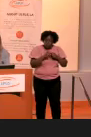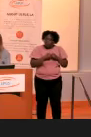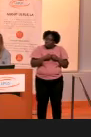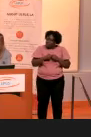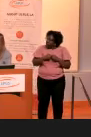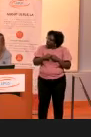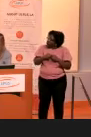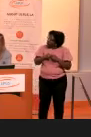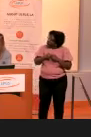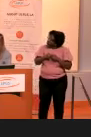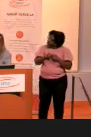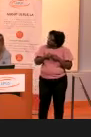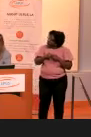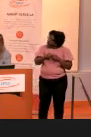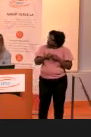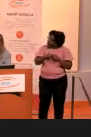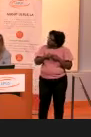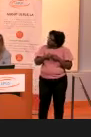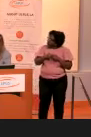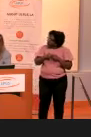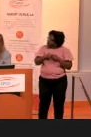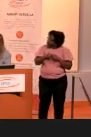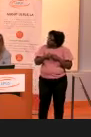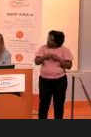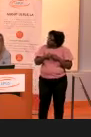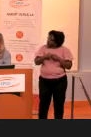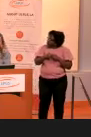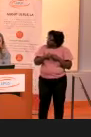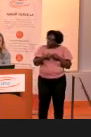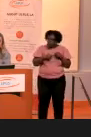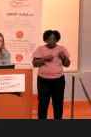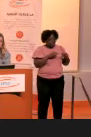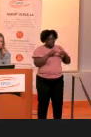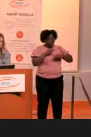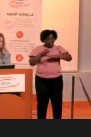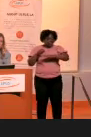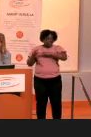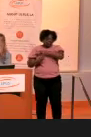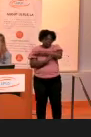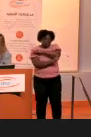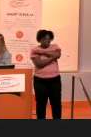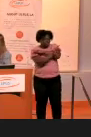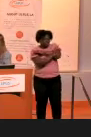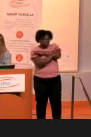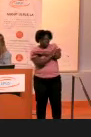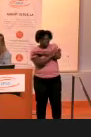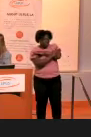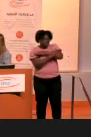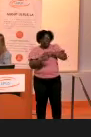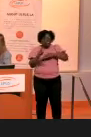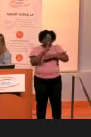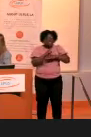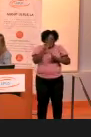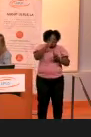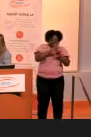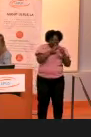other approaches. But nonetheless, this is only 24 weeks. So this is 6-month study,